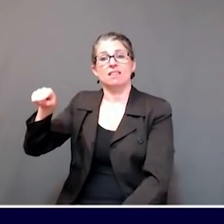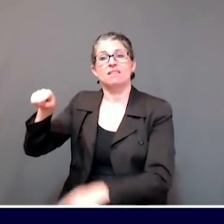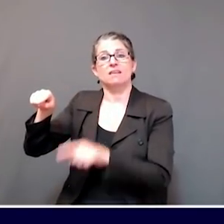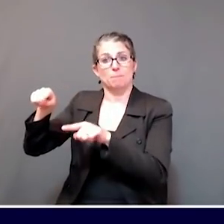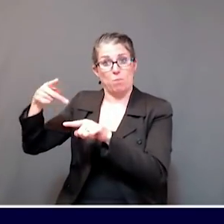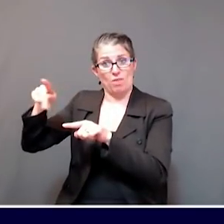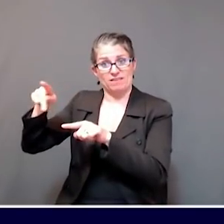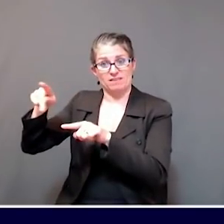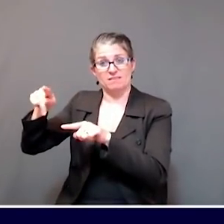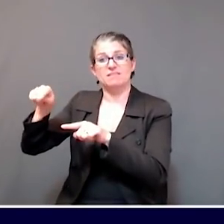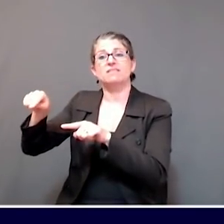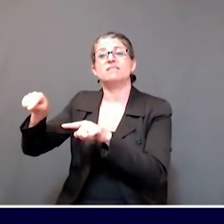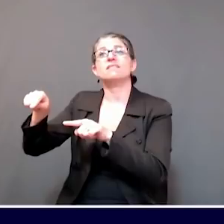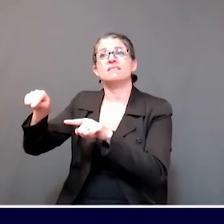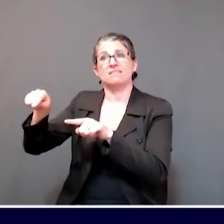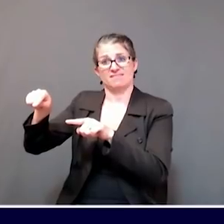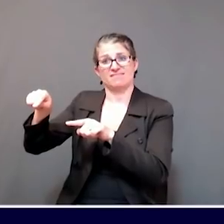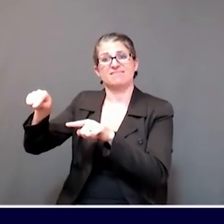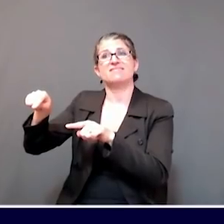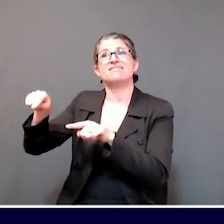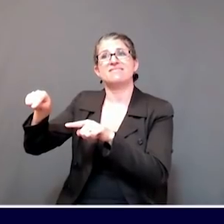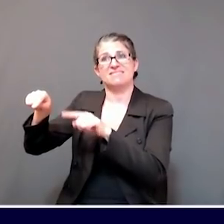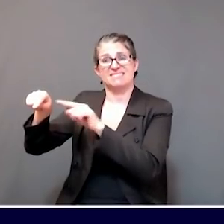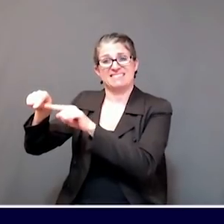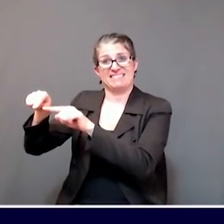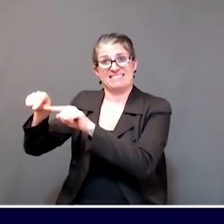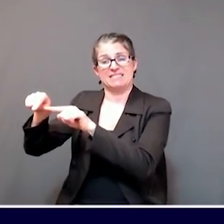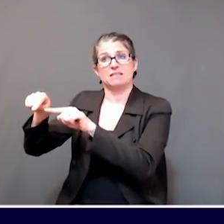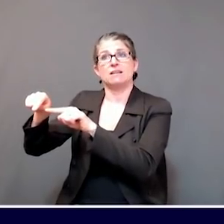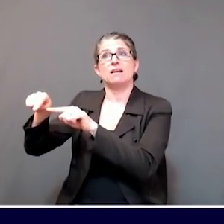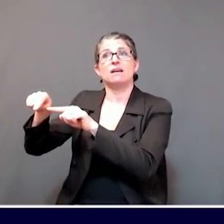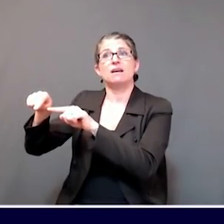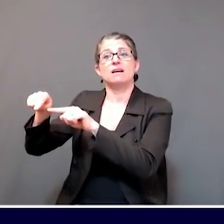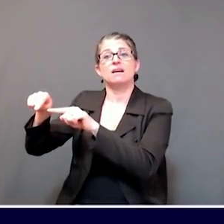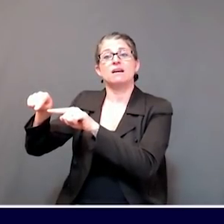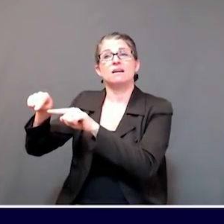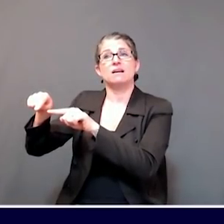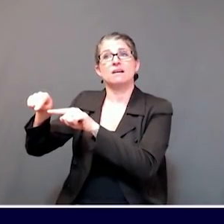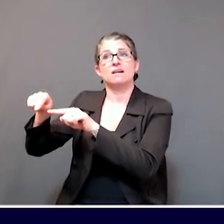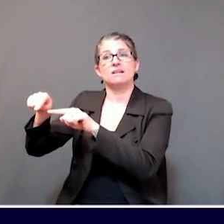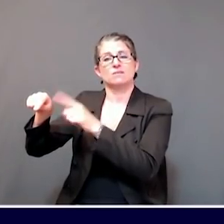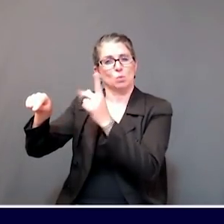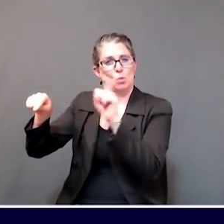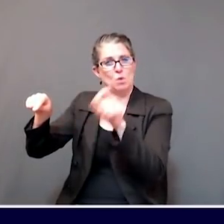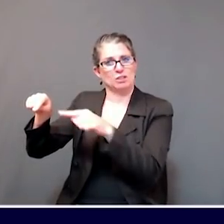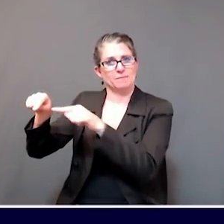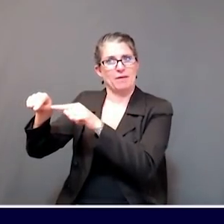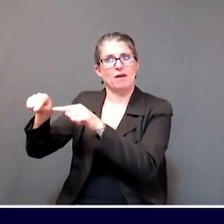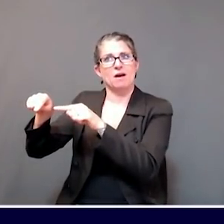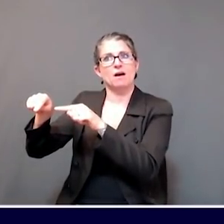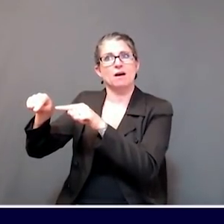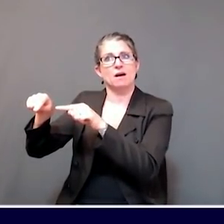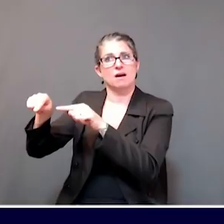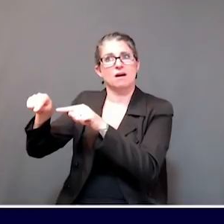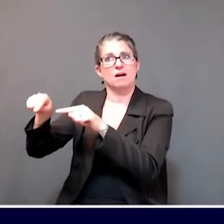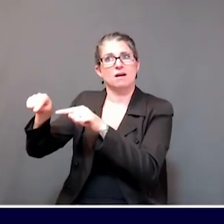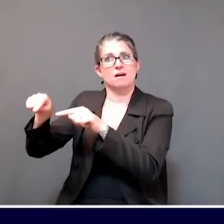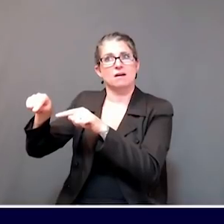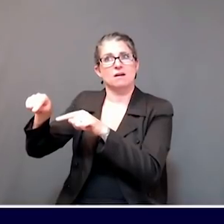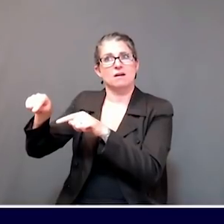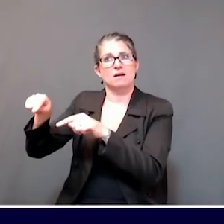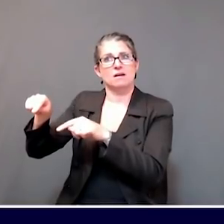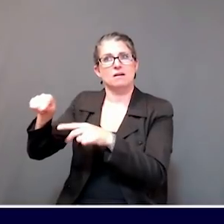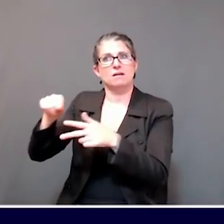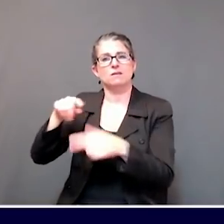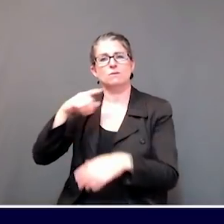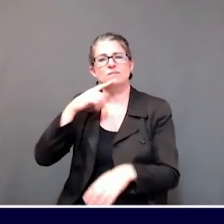One is whether that includes the case that was announced a few weeks ago. There was an inmate who was announced to have